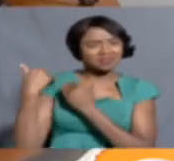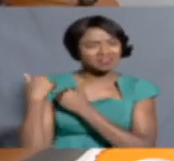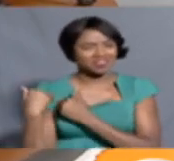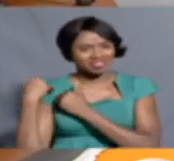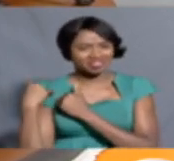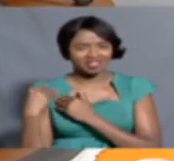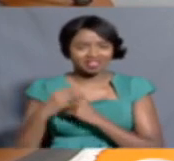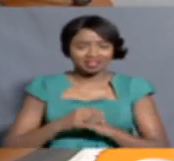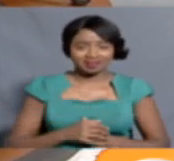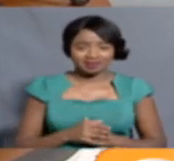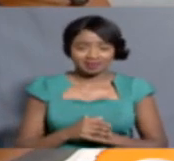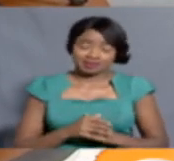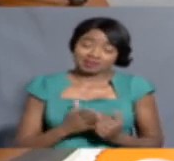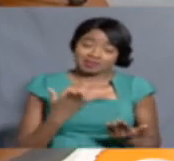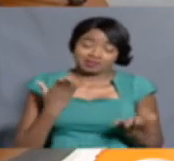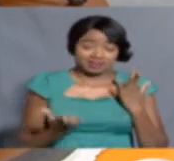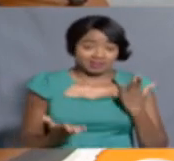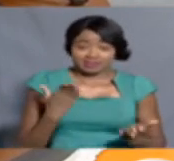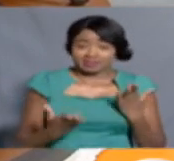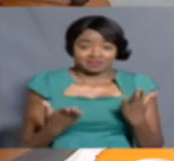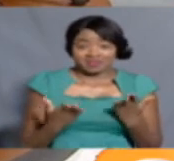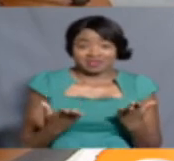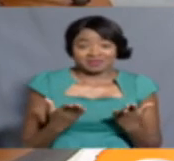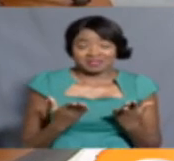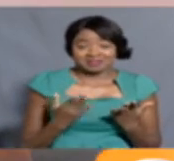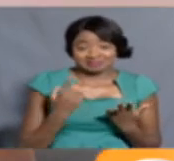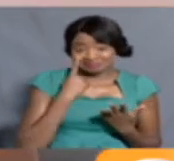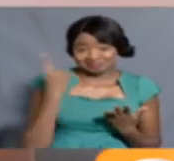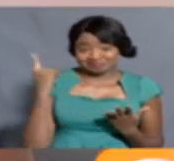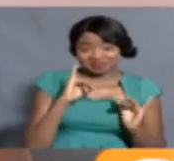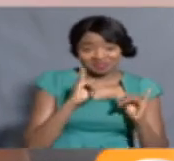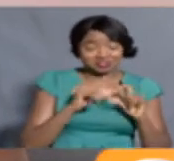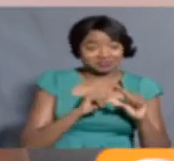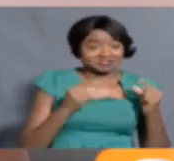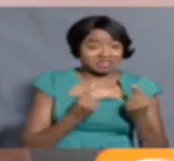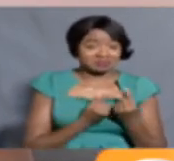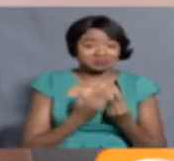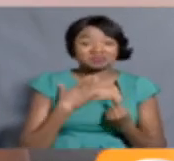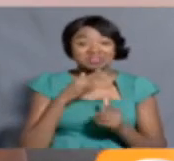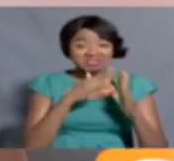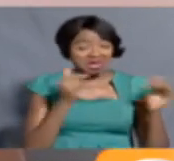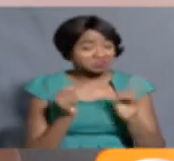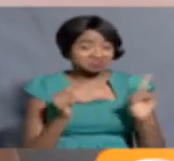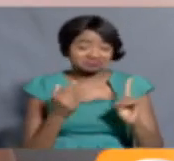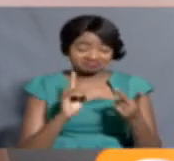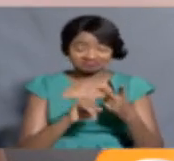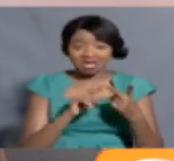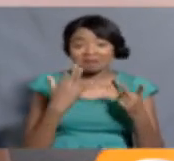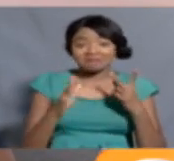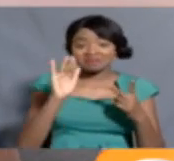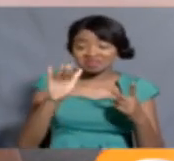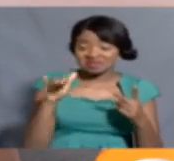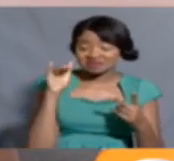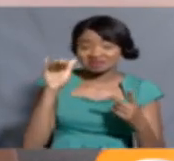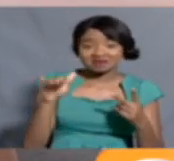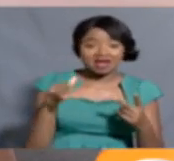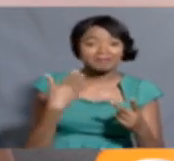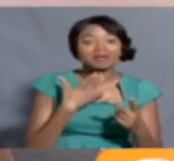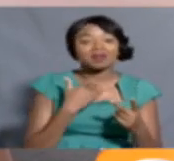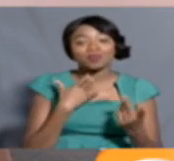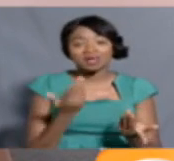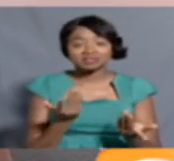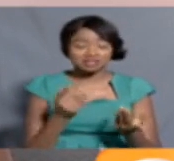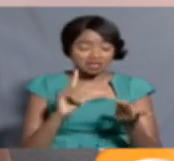Ashikoye says, maybe the news gang doesn't want a house. Jamila may want a camel. Shuri may want a refund. Kaikai may